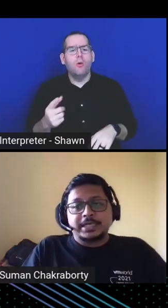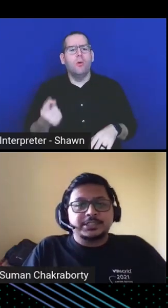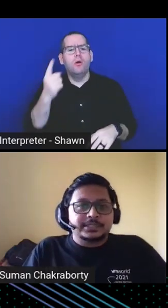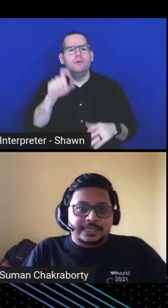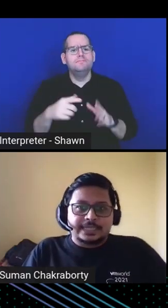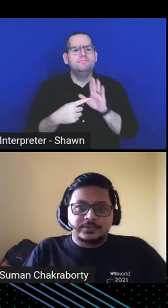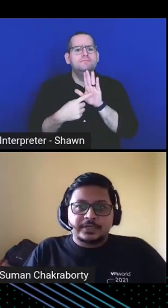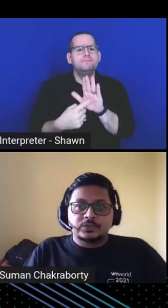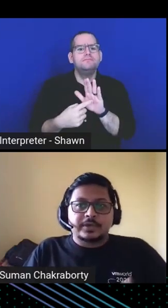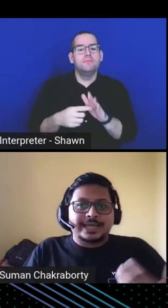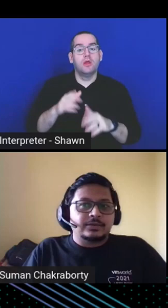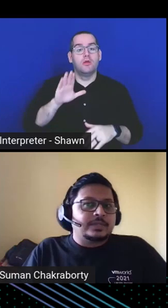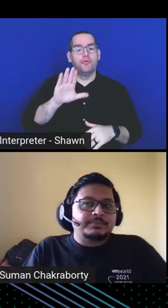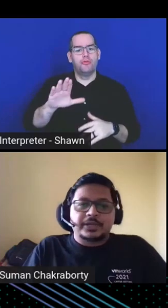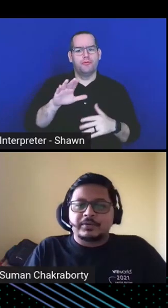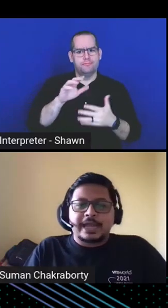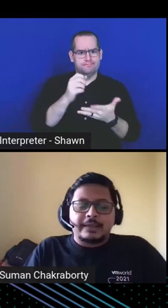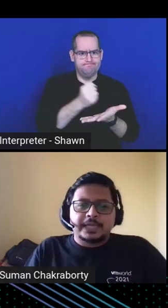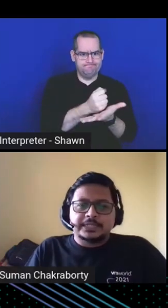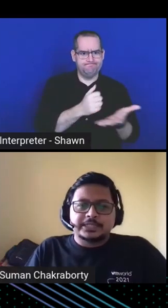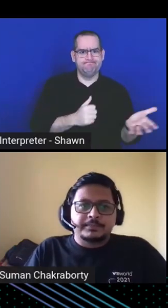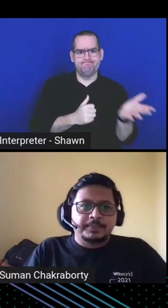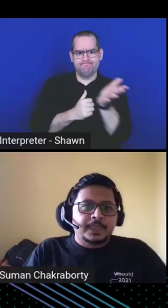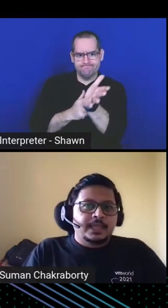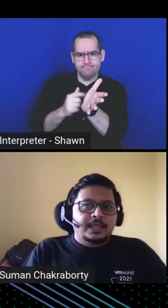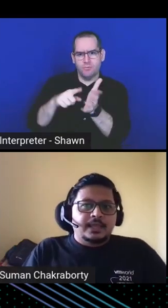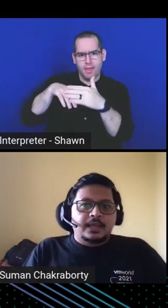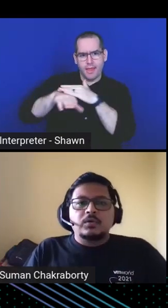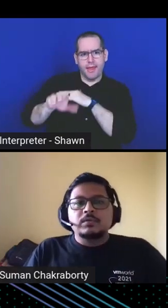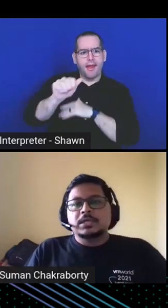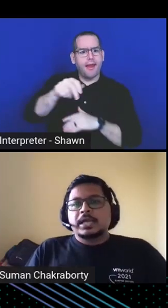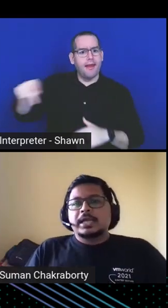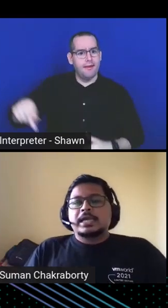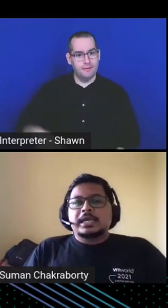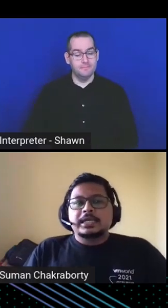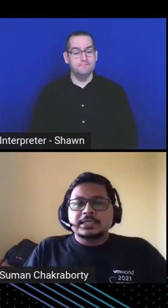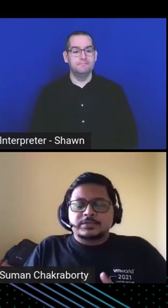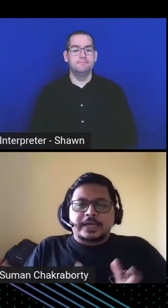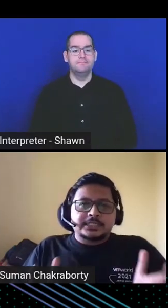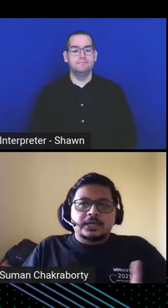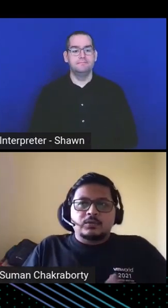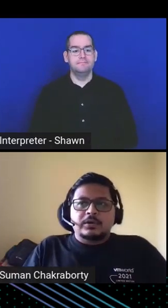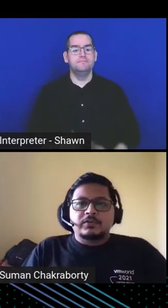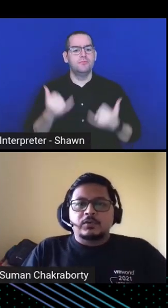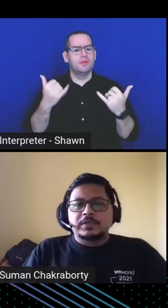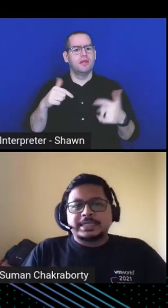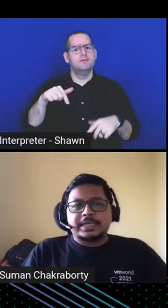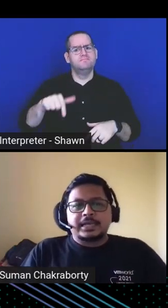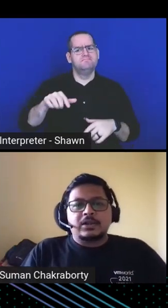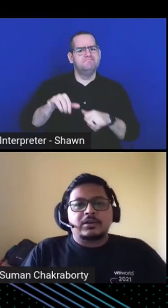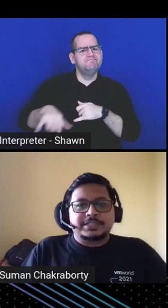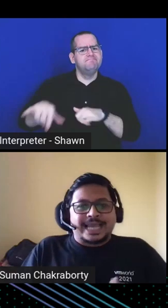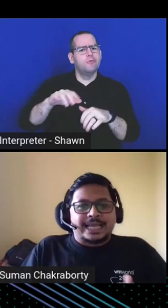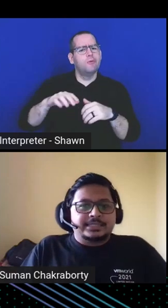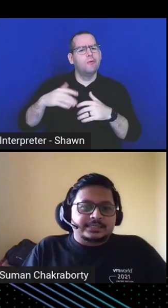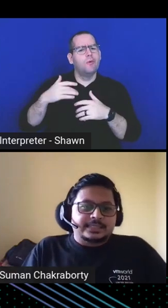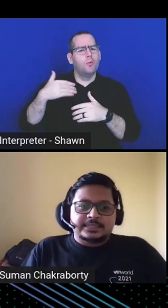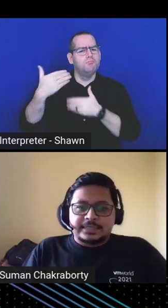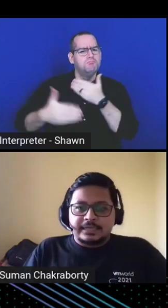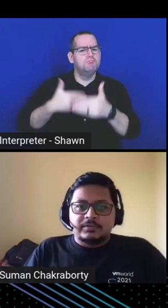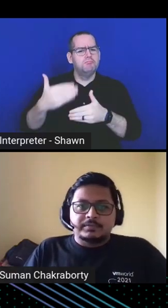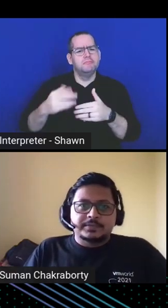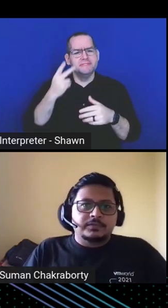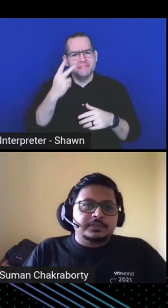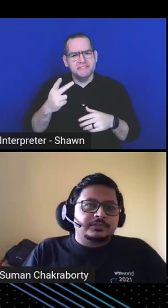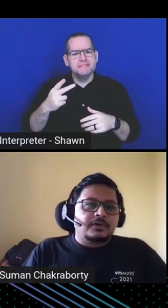the credentials as well to connect to that particular application. Now, in this traditional workflow, we see a lot of challenges that